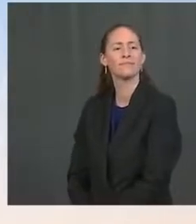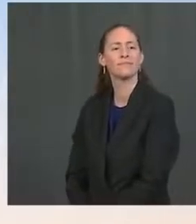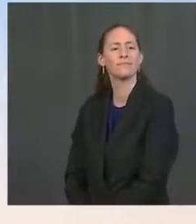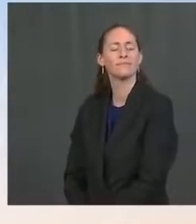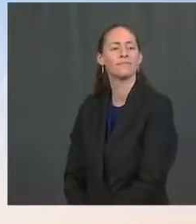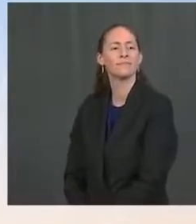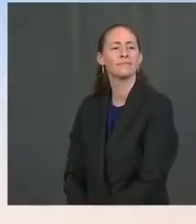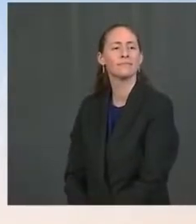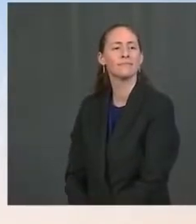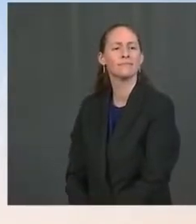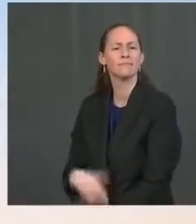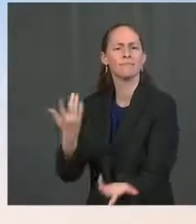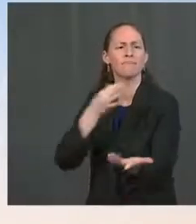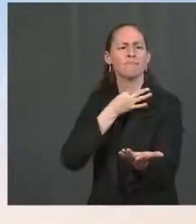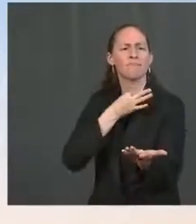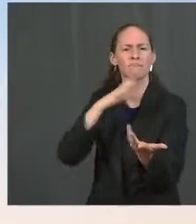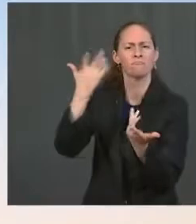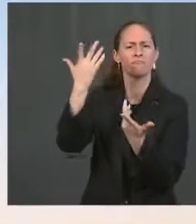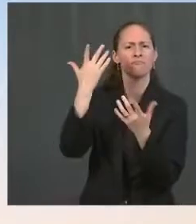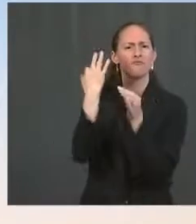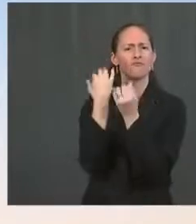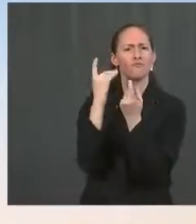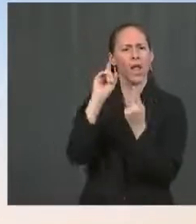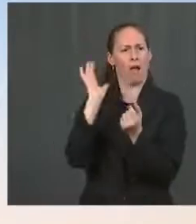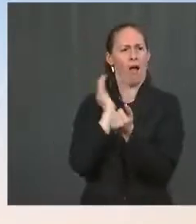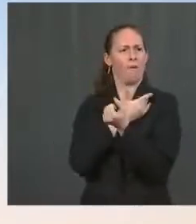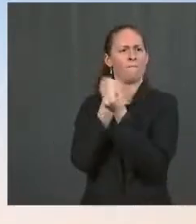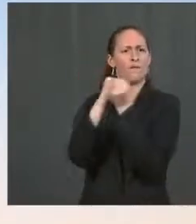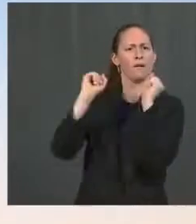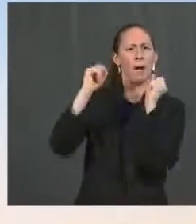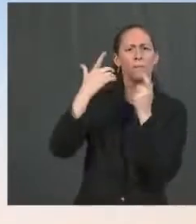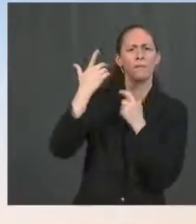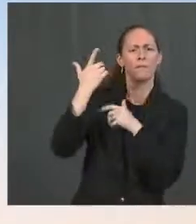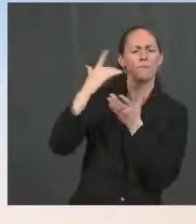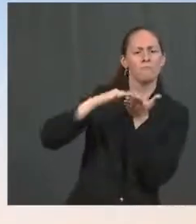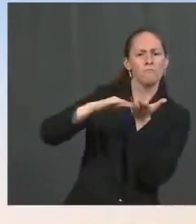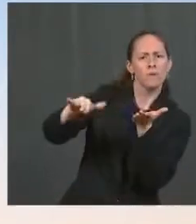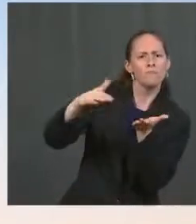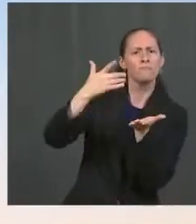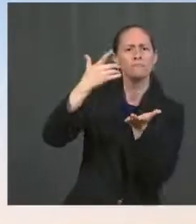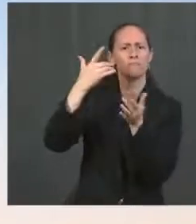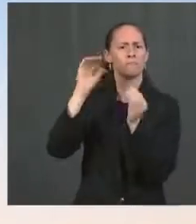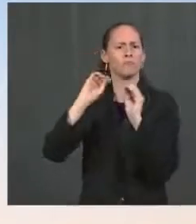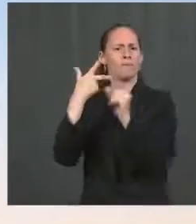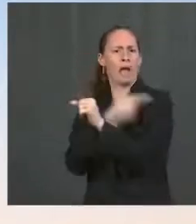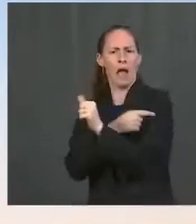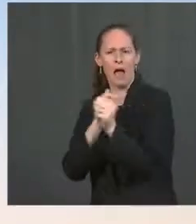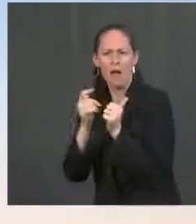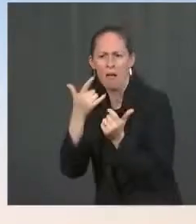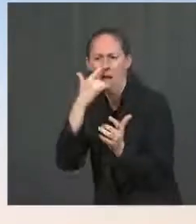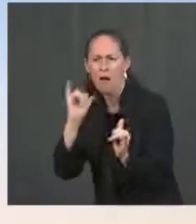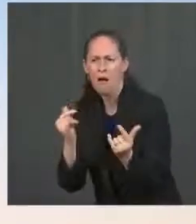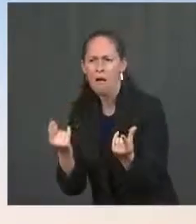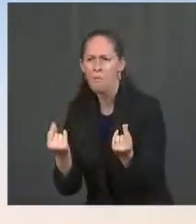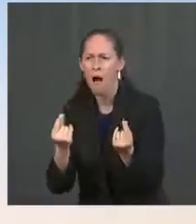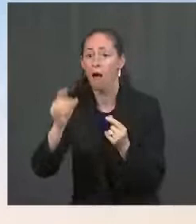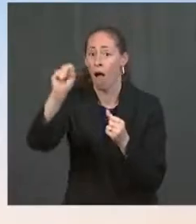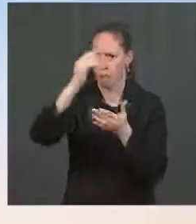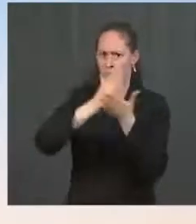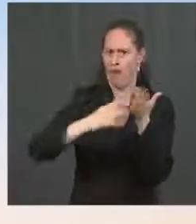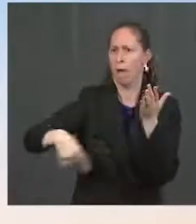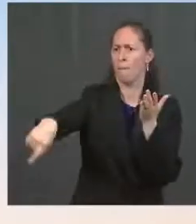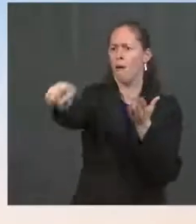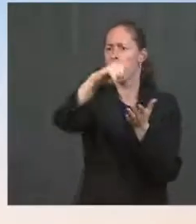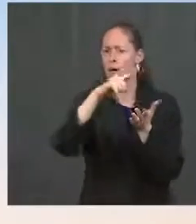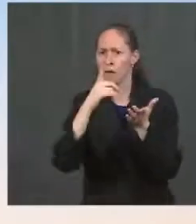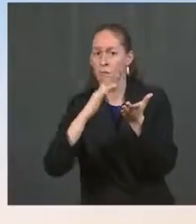vaccine? Yes, there will be limited exceptions for legally recognized reasons, such as disability or religious objections. I know you have all seen the reporting